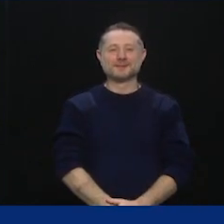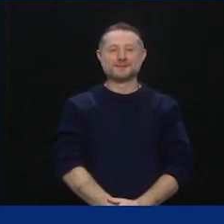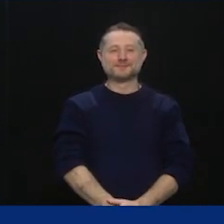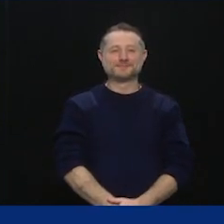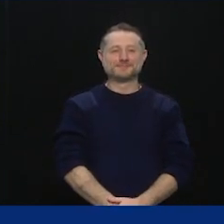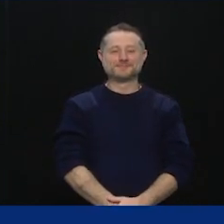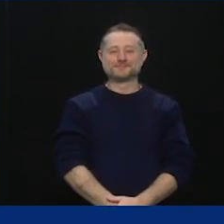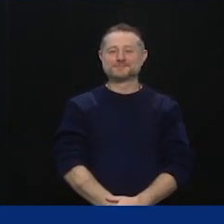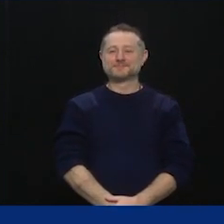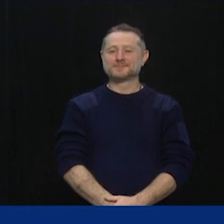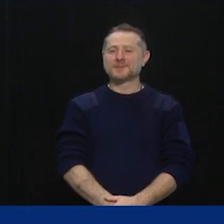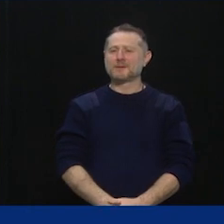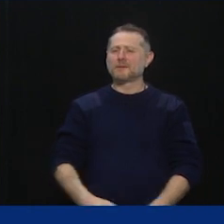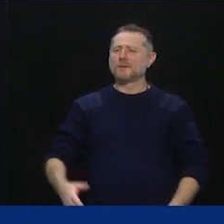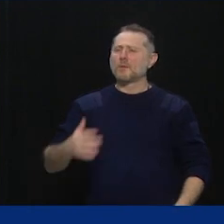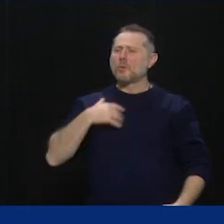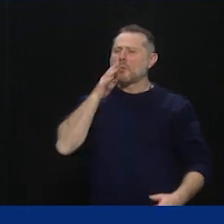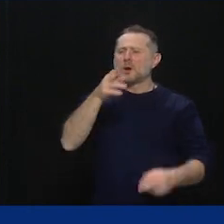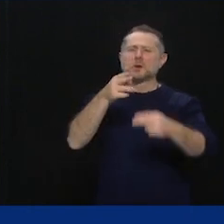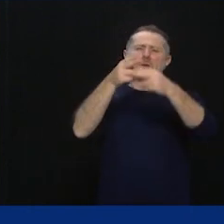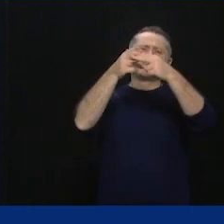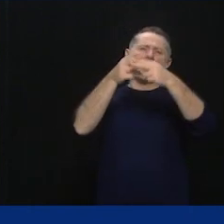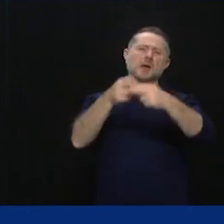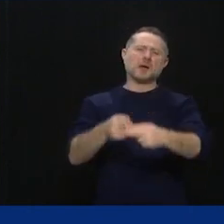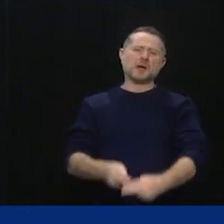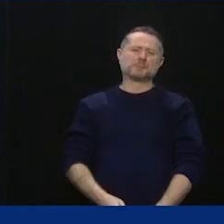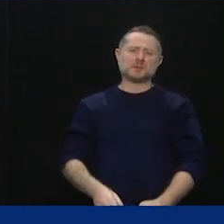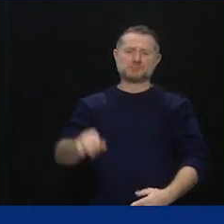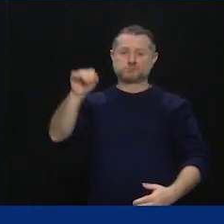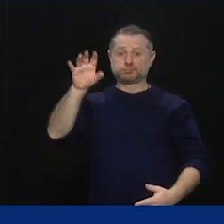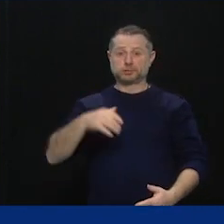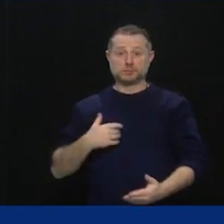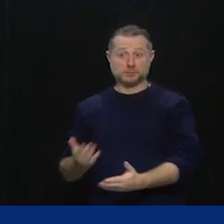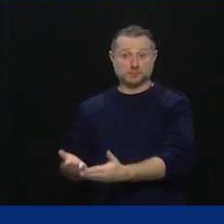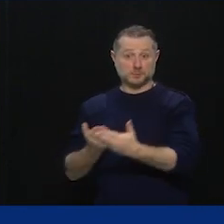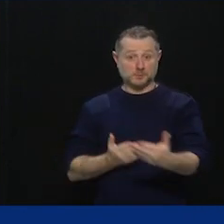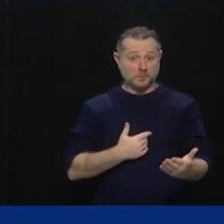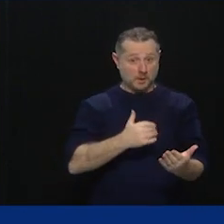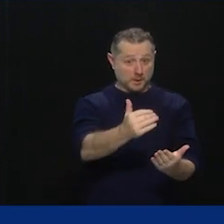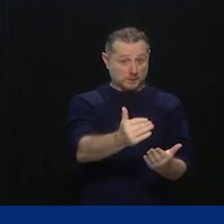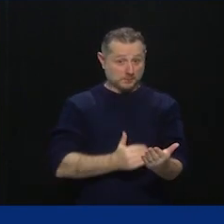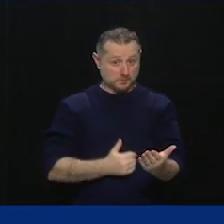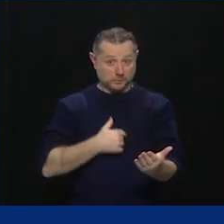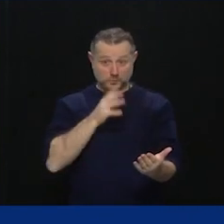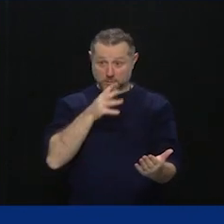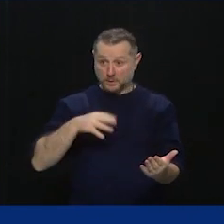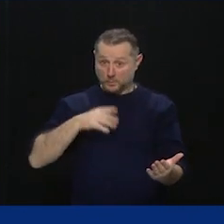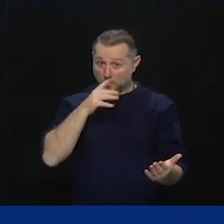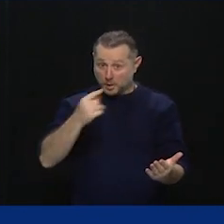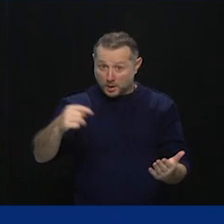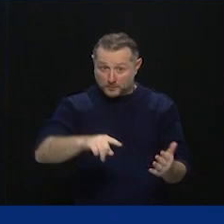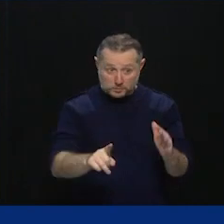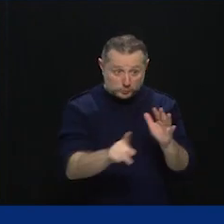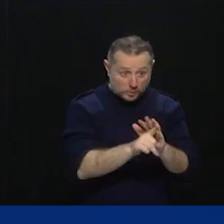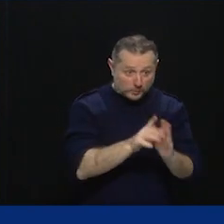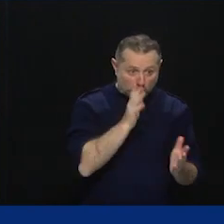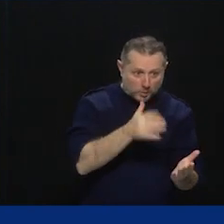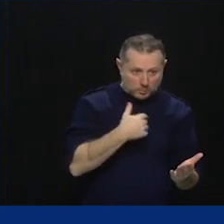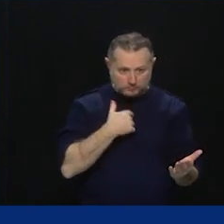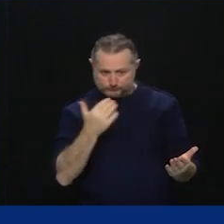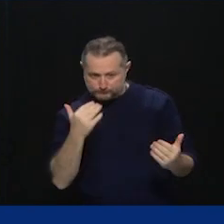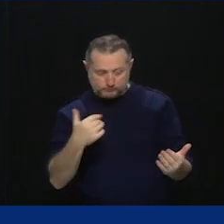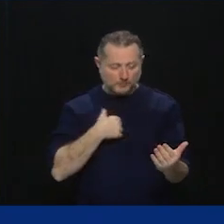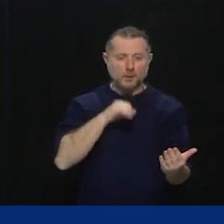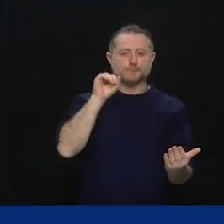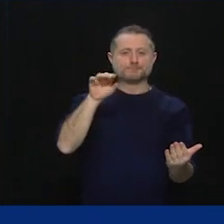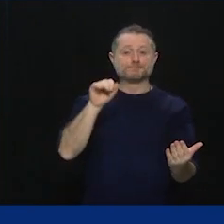I'm going to run through a list that they just handed me of people that accepted to come, so I'm not sure if you're here or not, but and please hold your applause to the end. There's a little bit of a